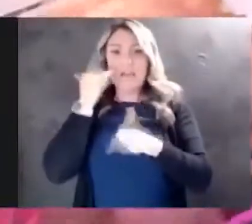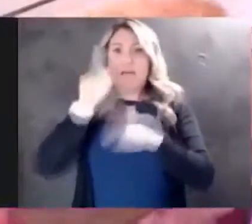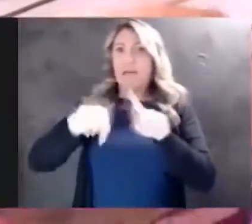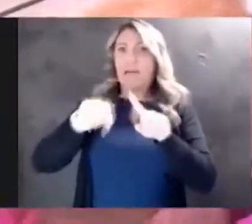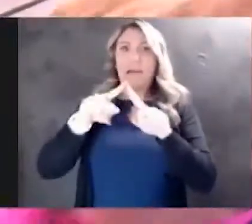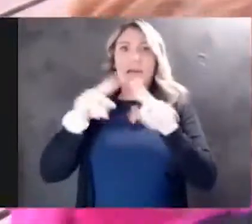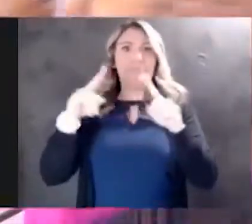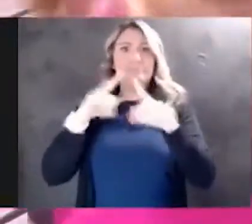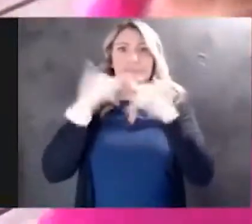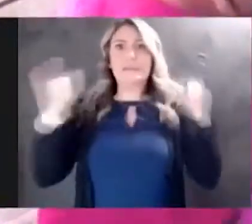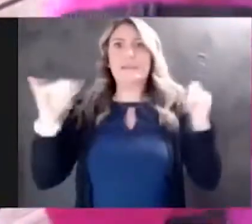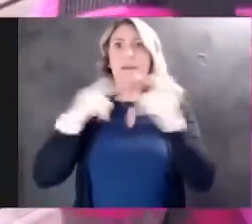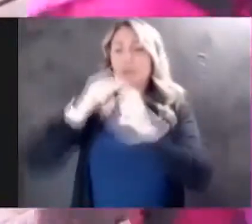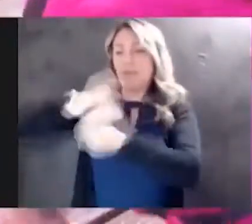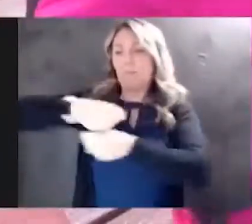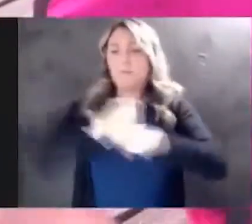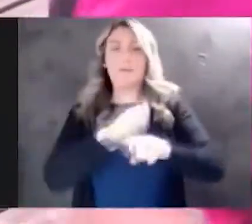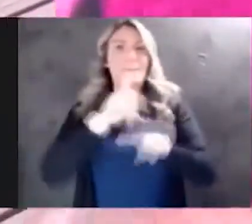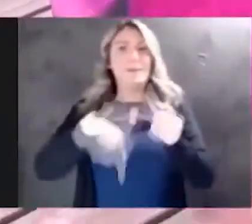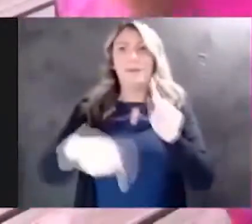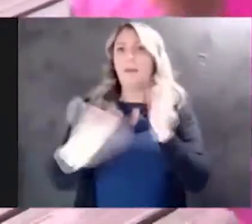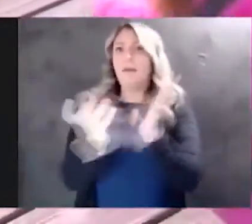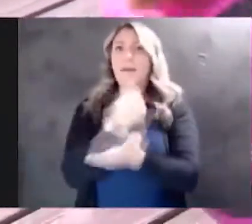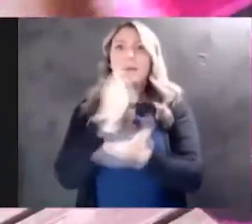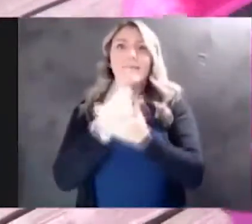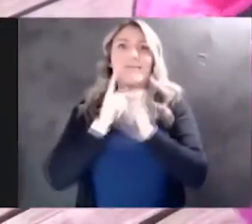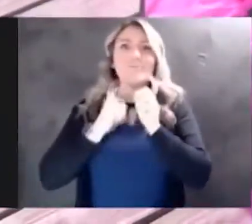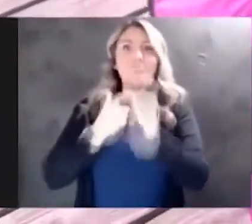other, then we cannot win races. So it is very